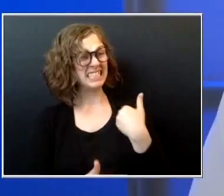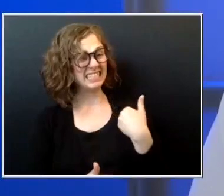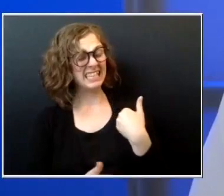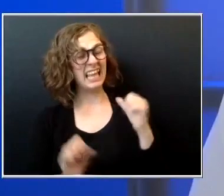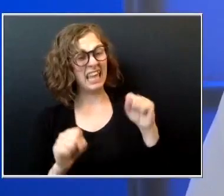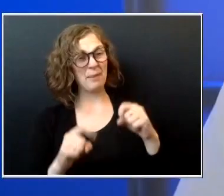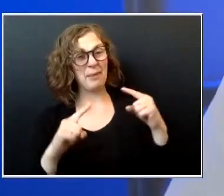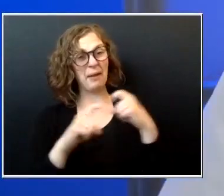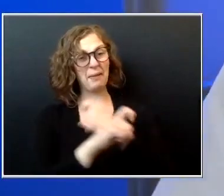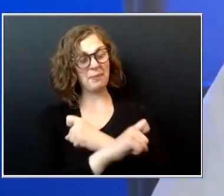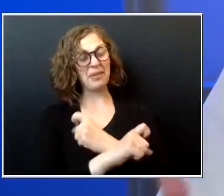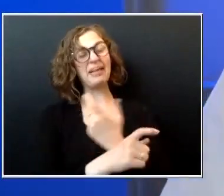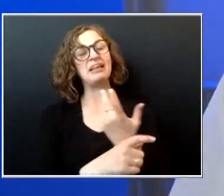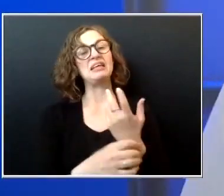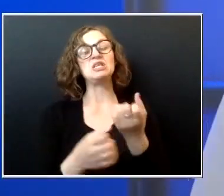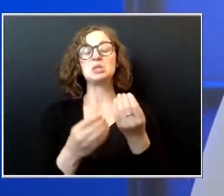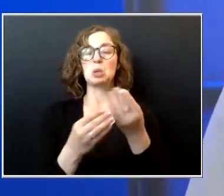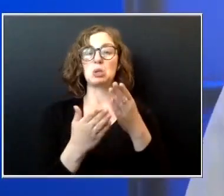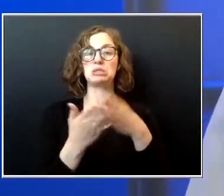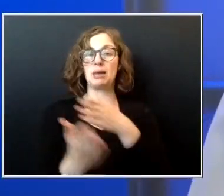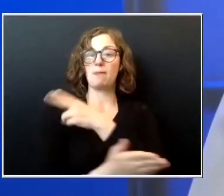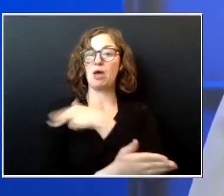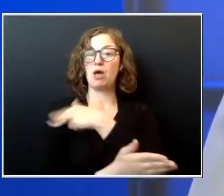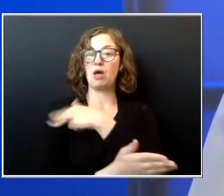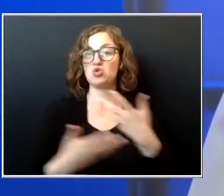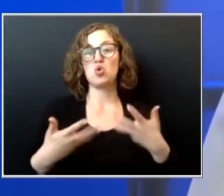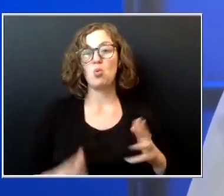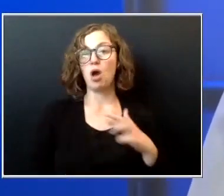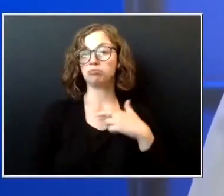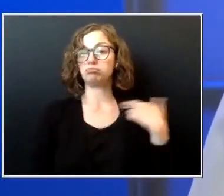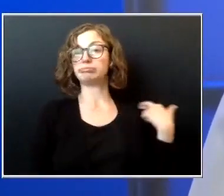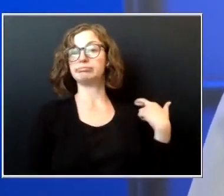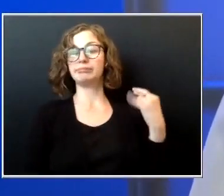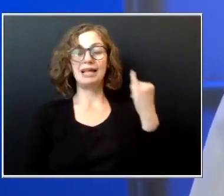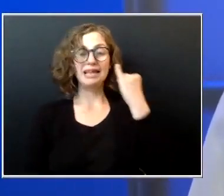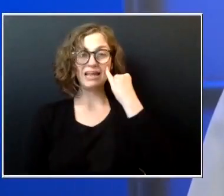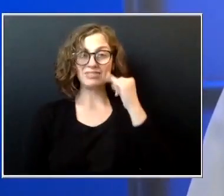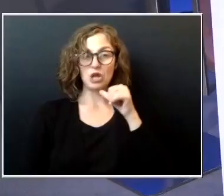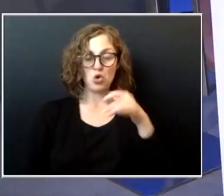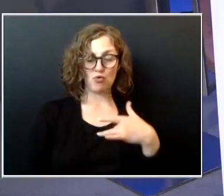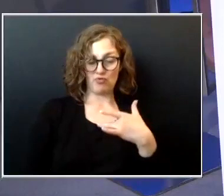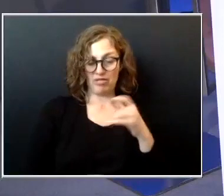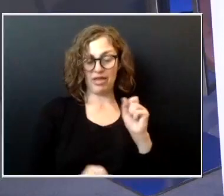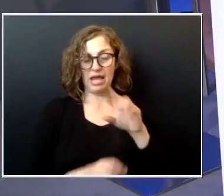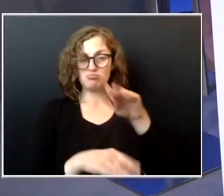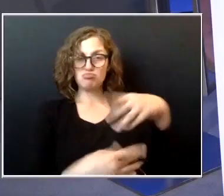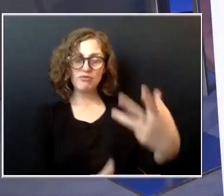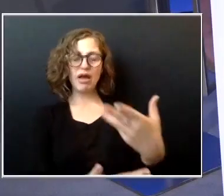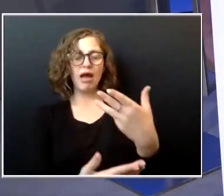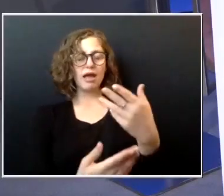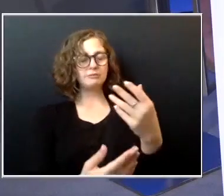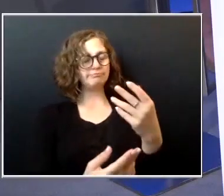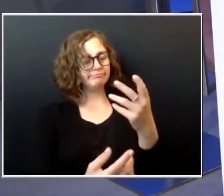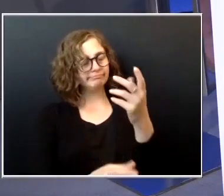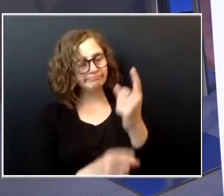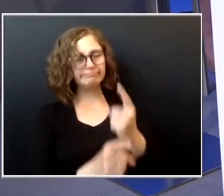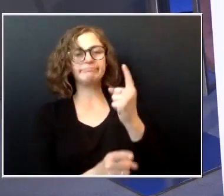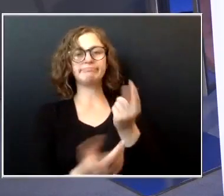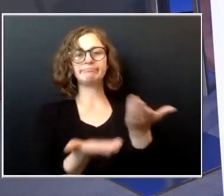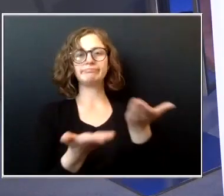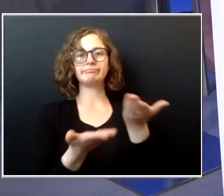risk if they don't feel that they can provide adequate services for those women and their babies. So let's talk maternal mental